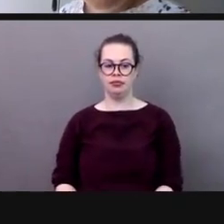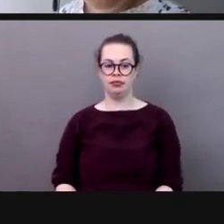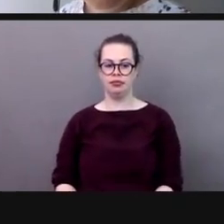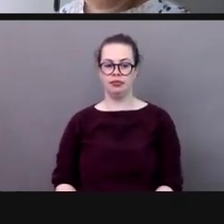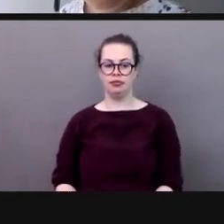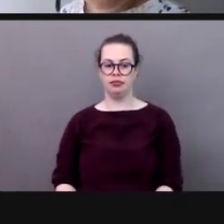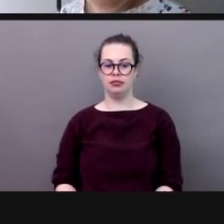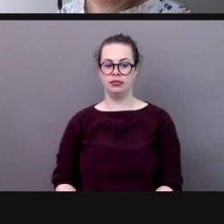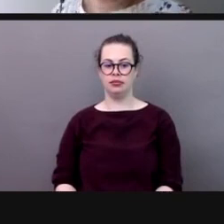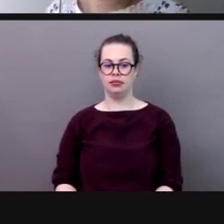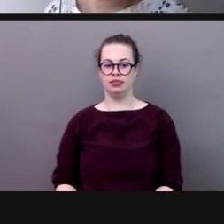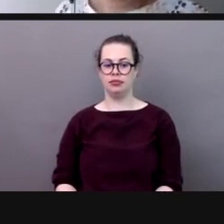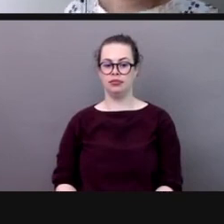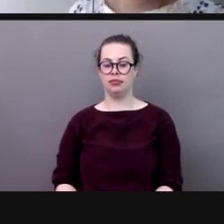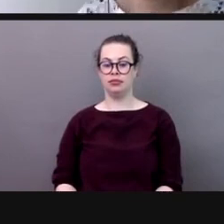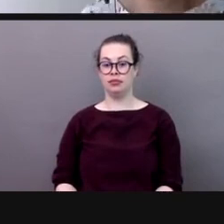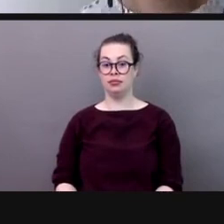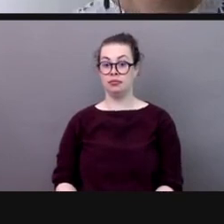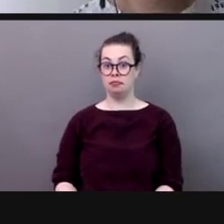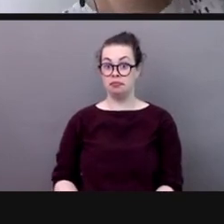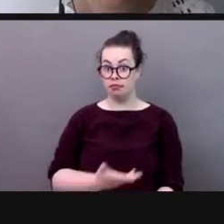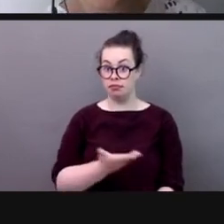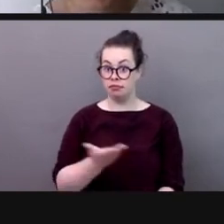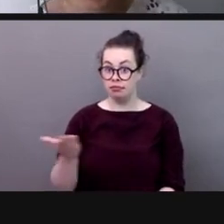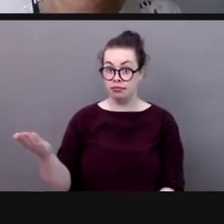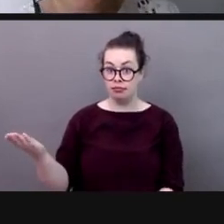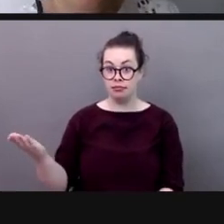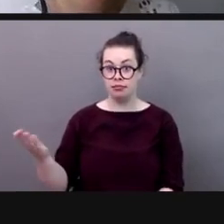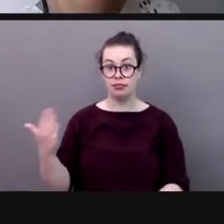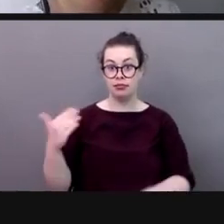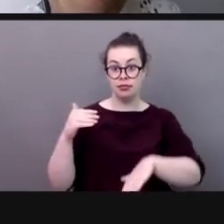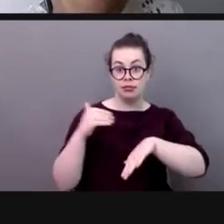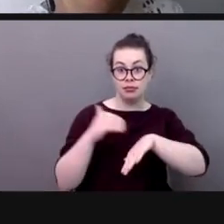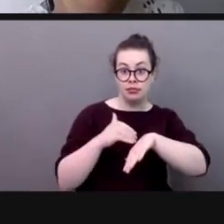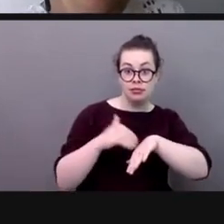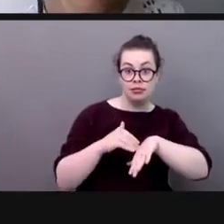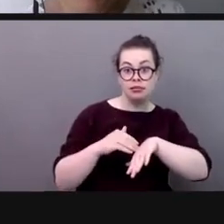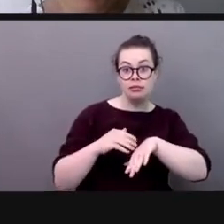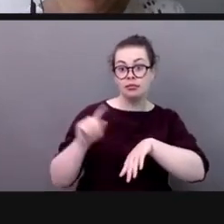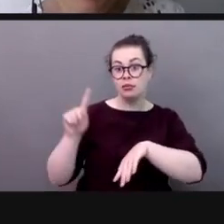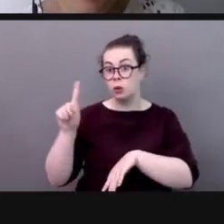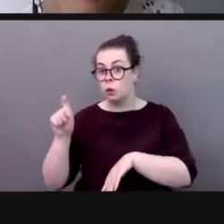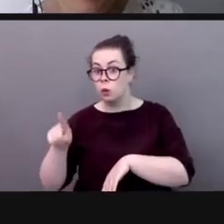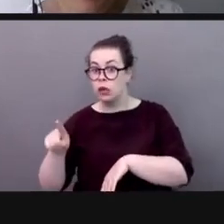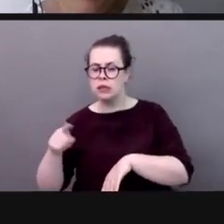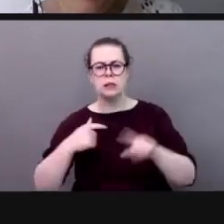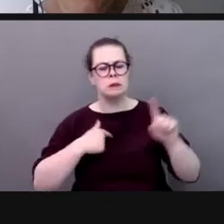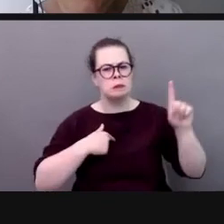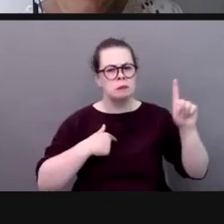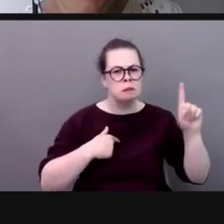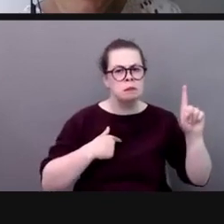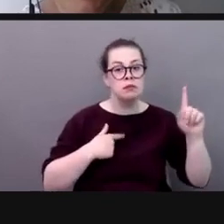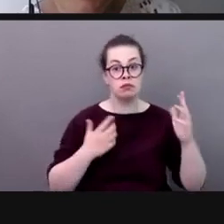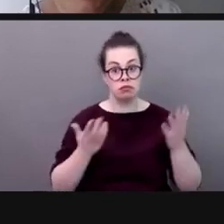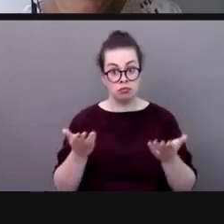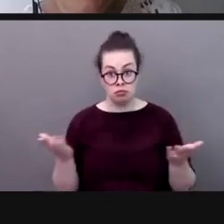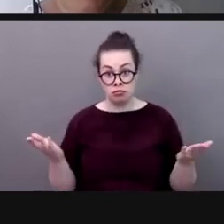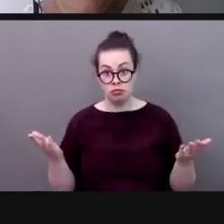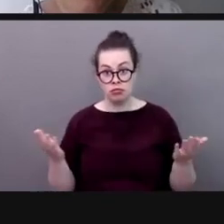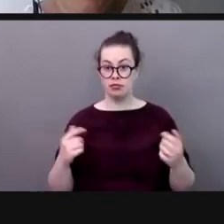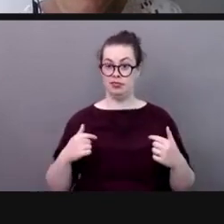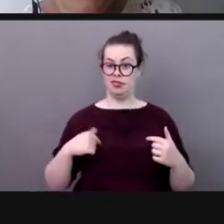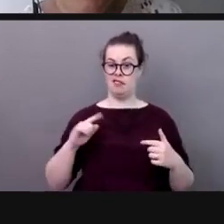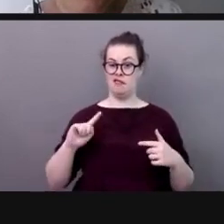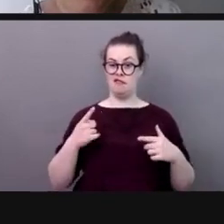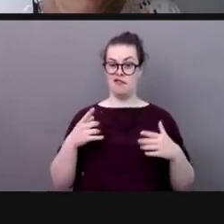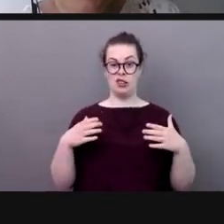Any other comment? What we said maybe to the first group, and we can